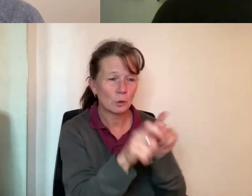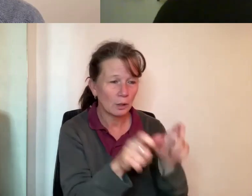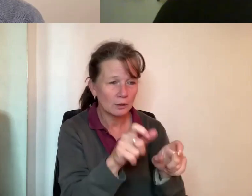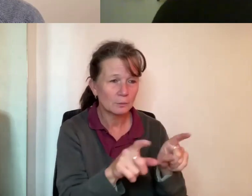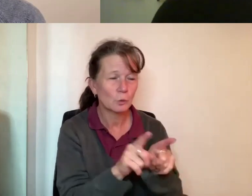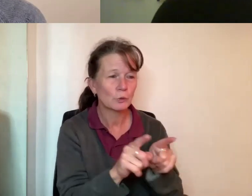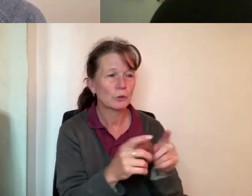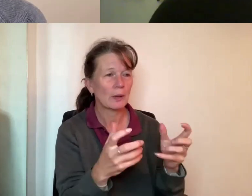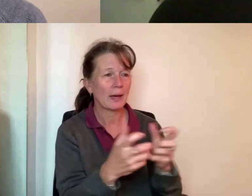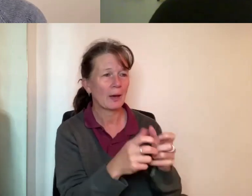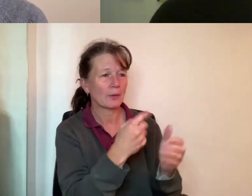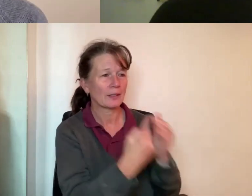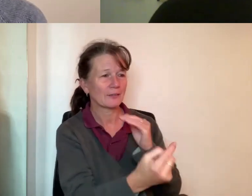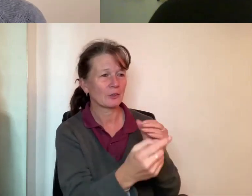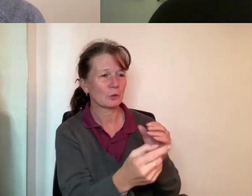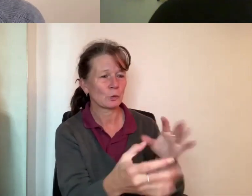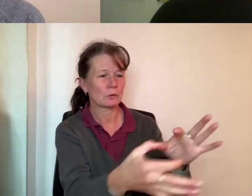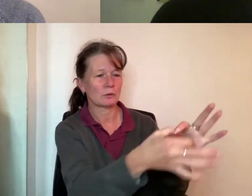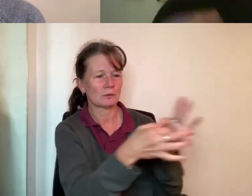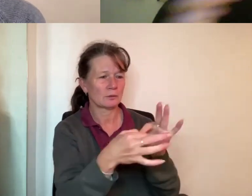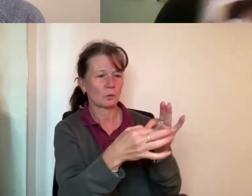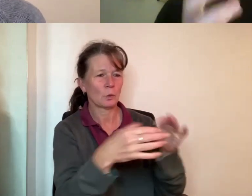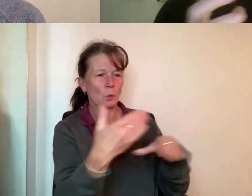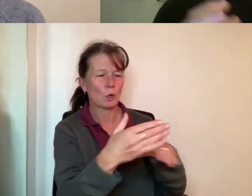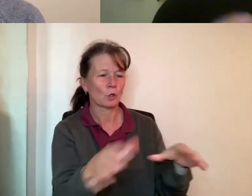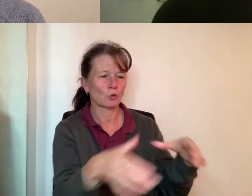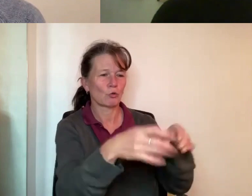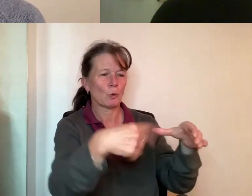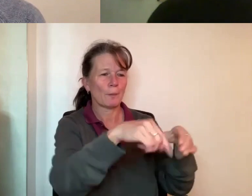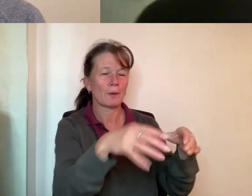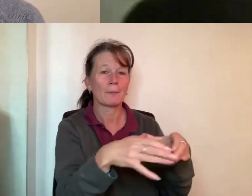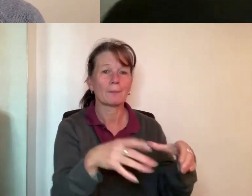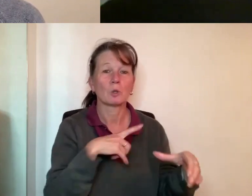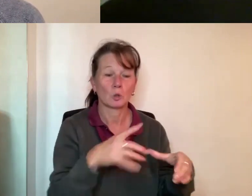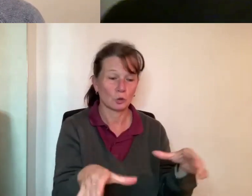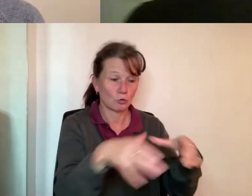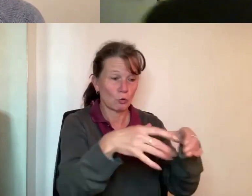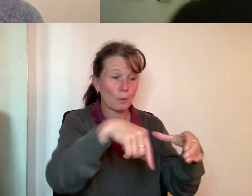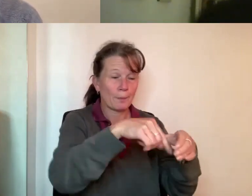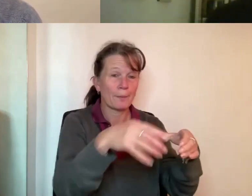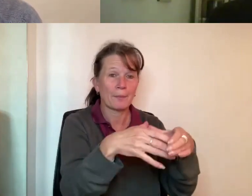see how they interact and how they work as a group, because that ensemble was going to be such an